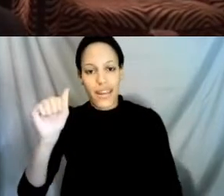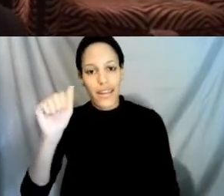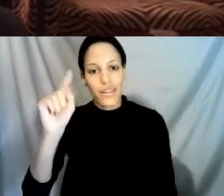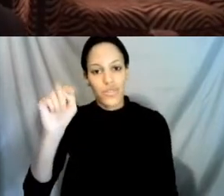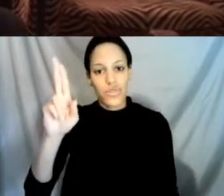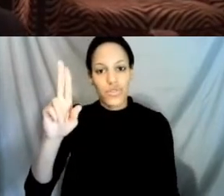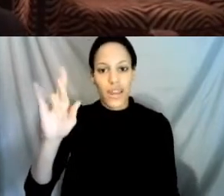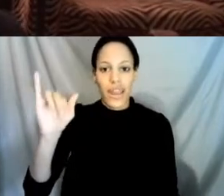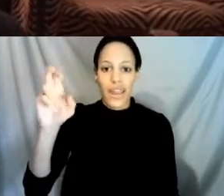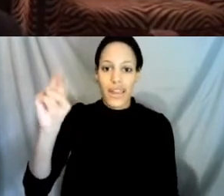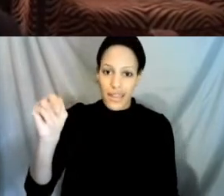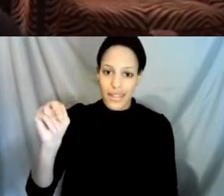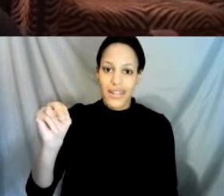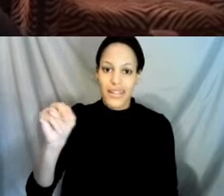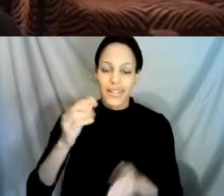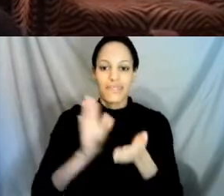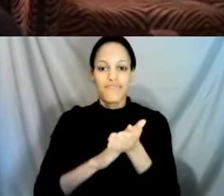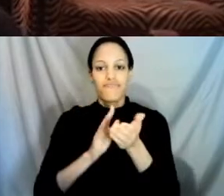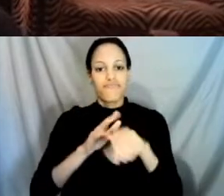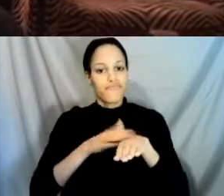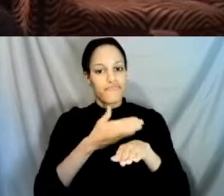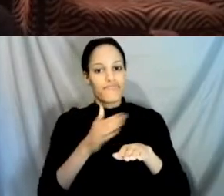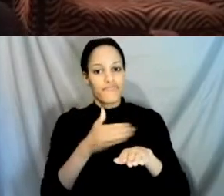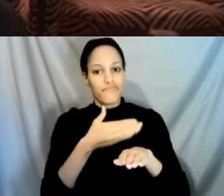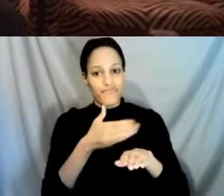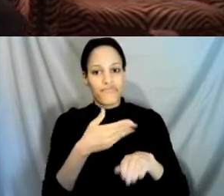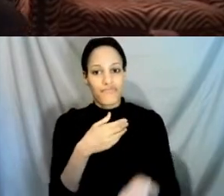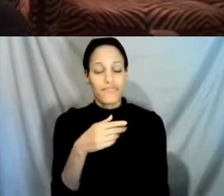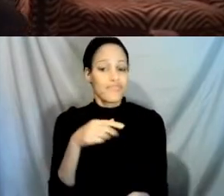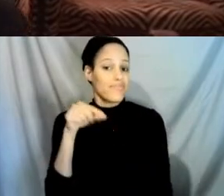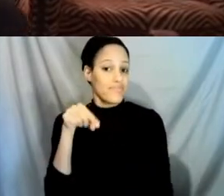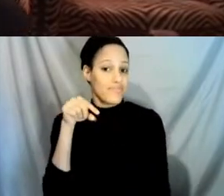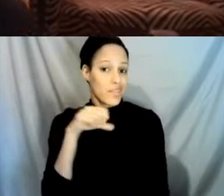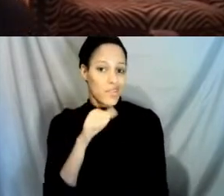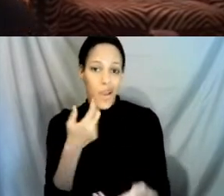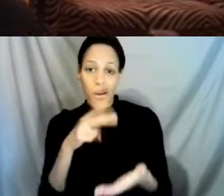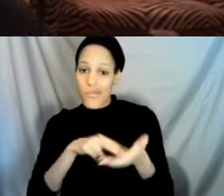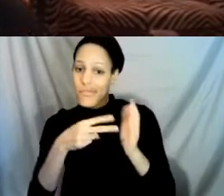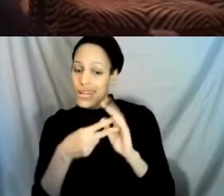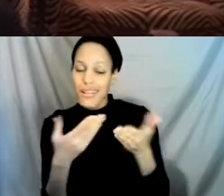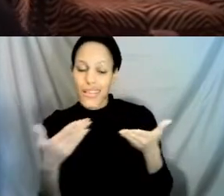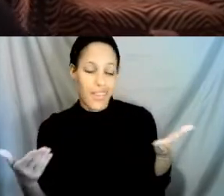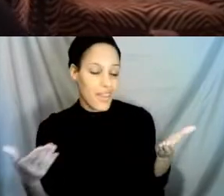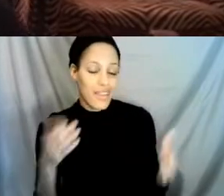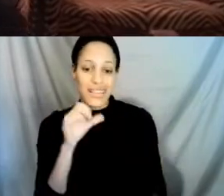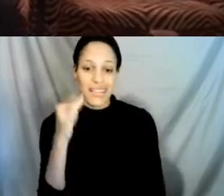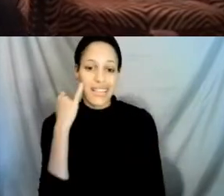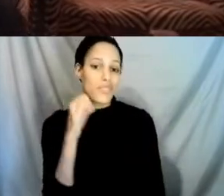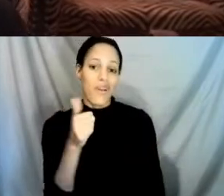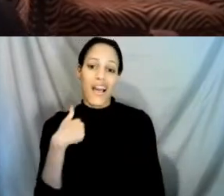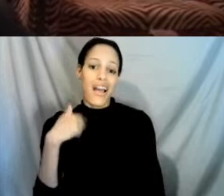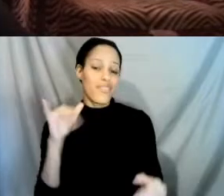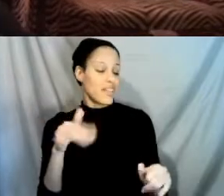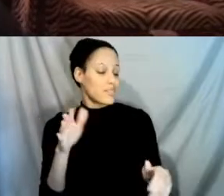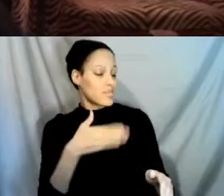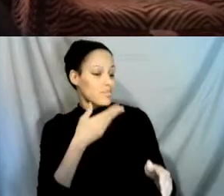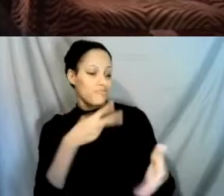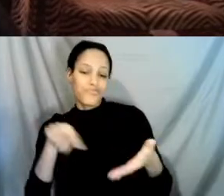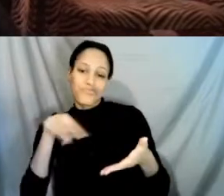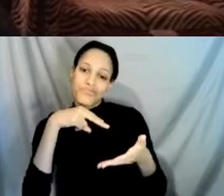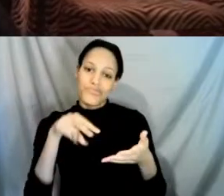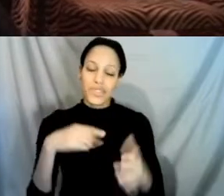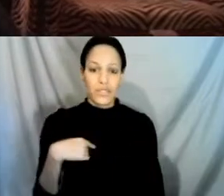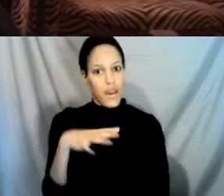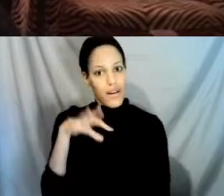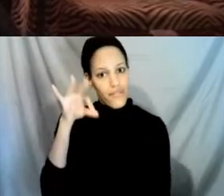dun, dun, dun, dun. And it don't mean a thing if you ain't got that swing. So I found that